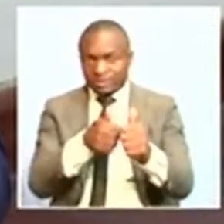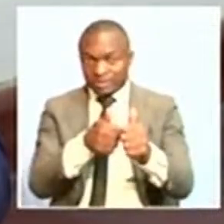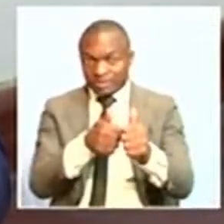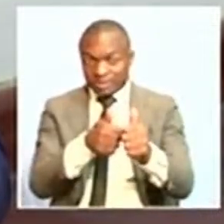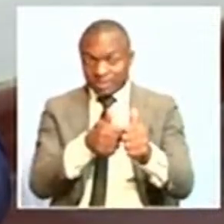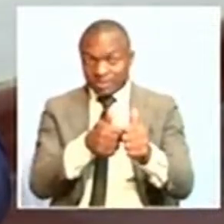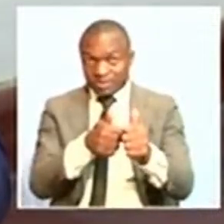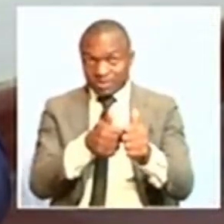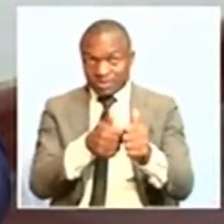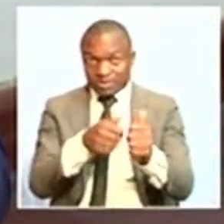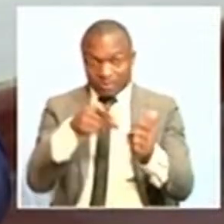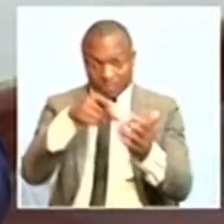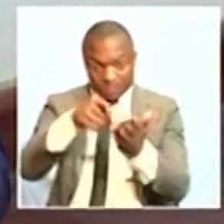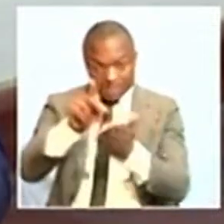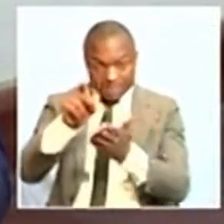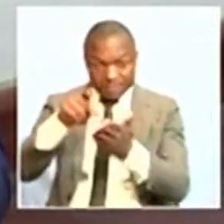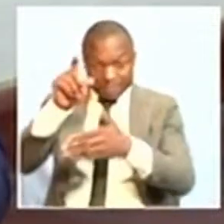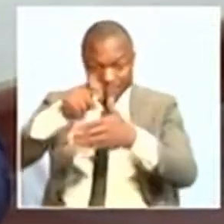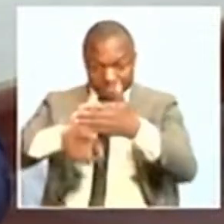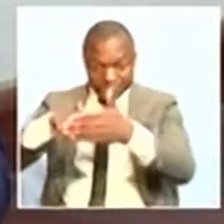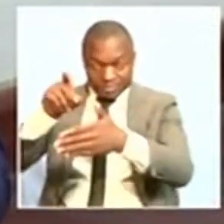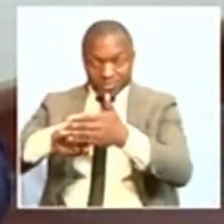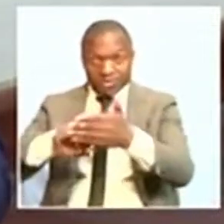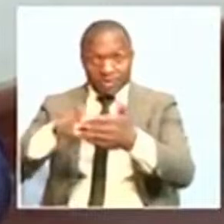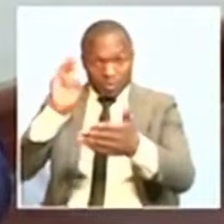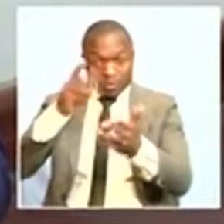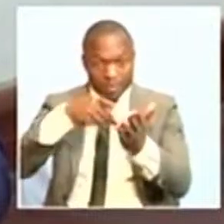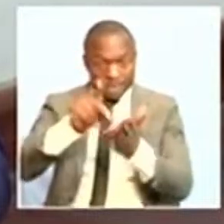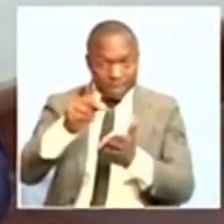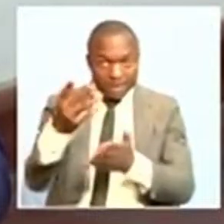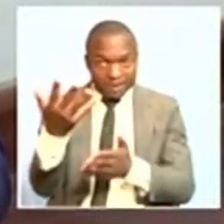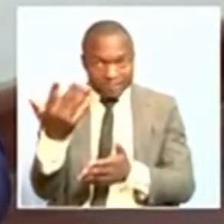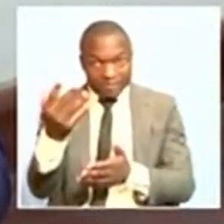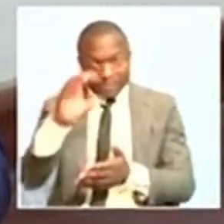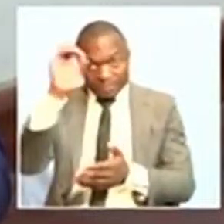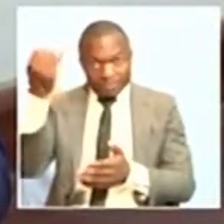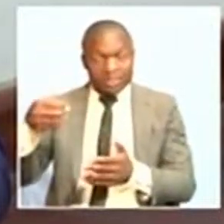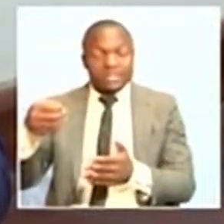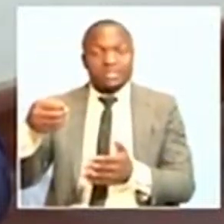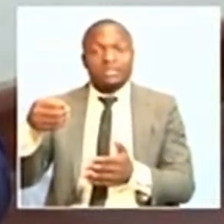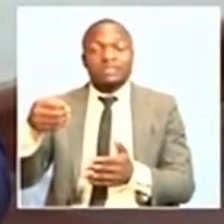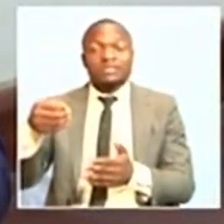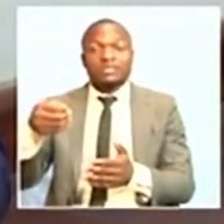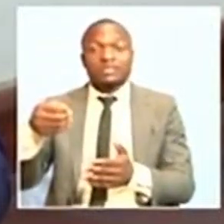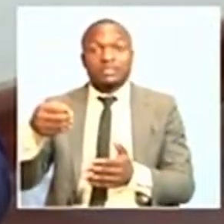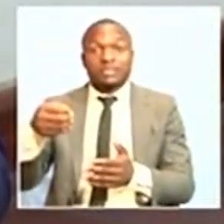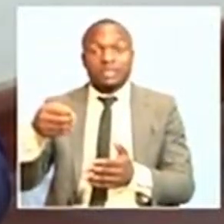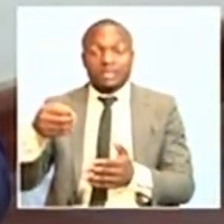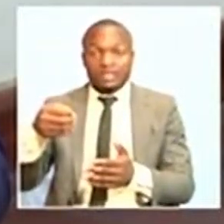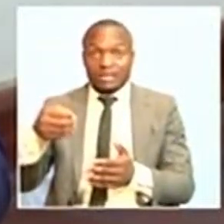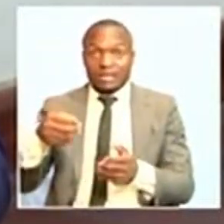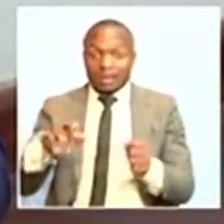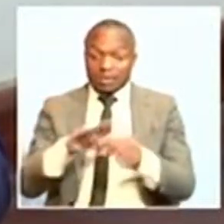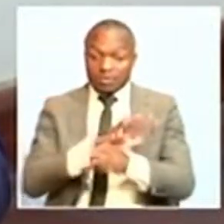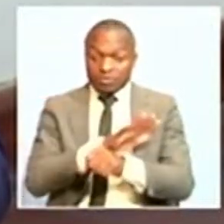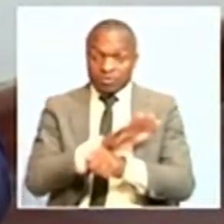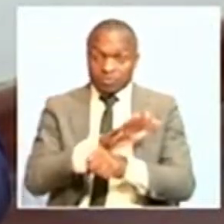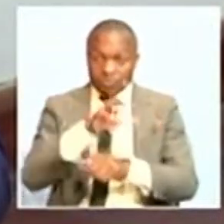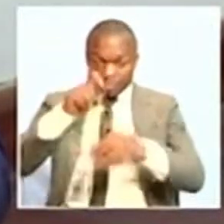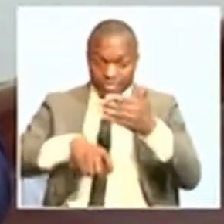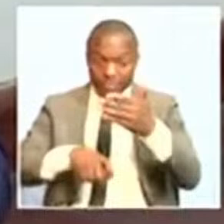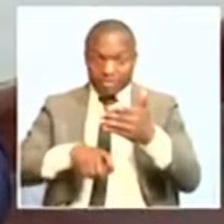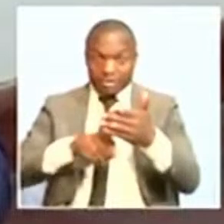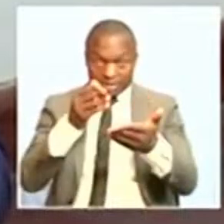remitters, will pay this 15% advance tax. So this will also present additional revenue